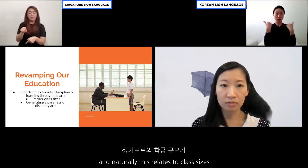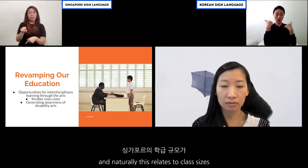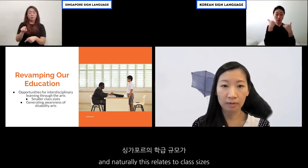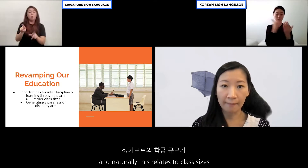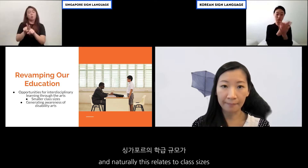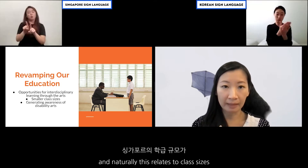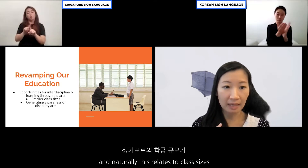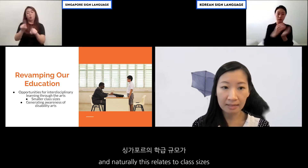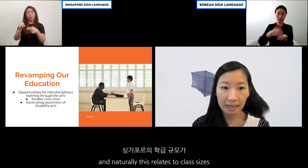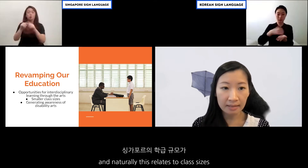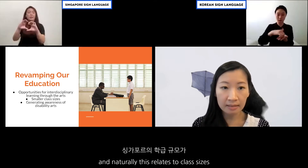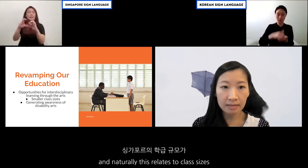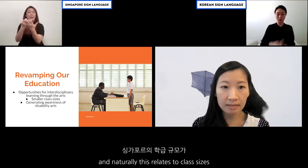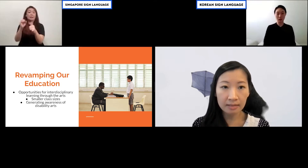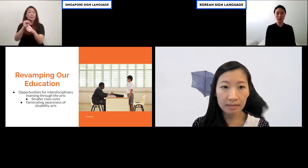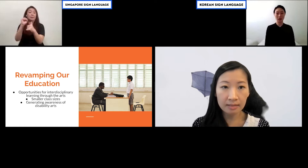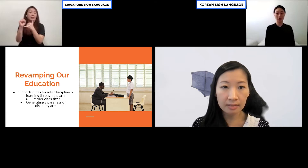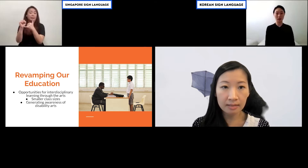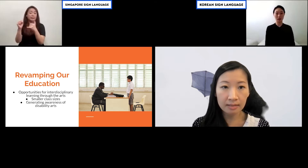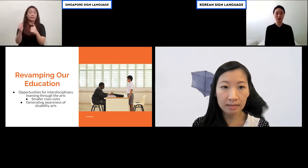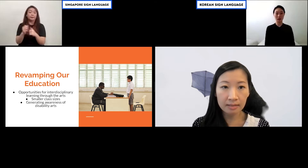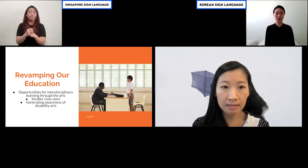relates to class sizes,